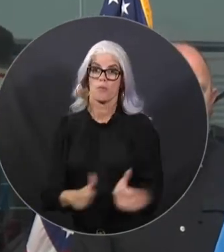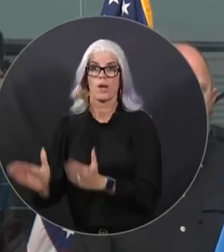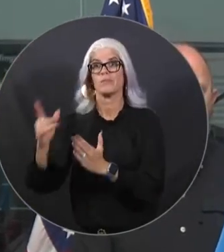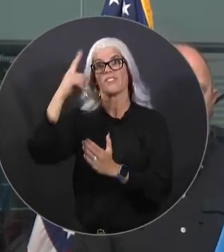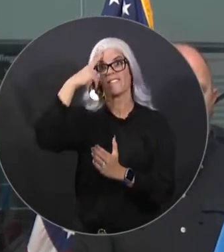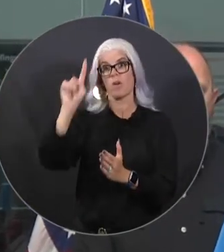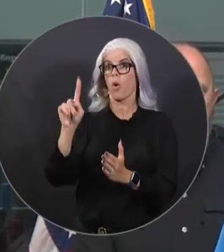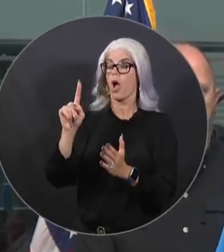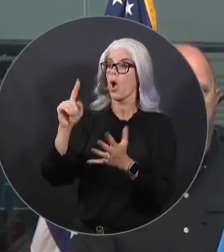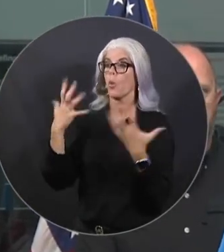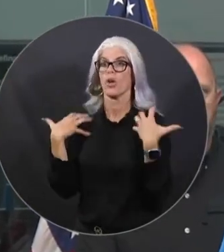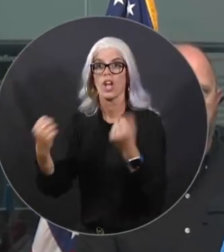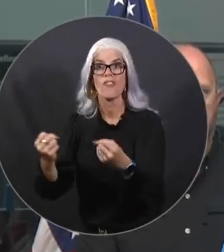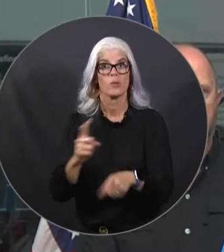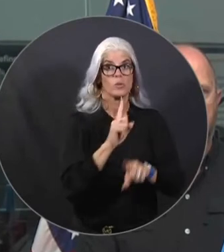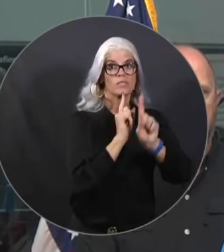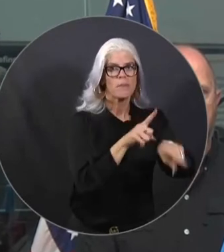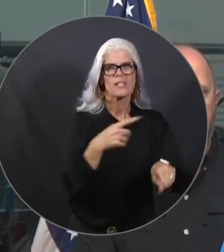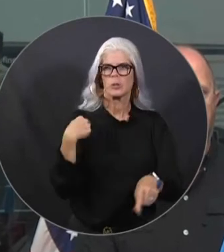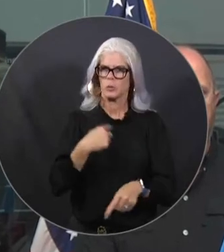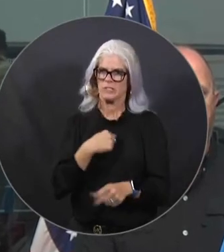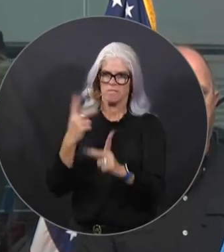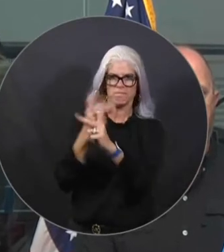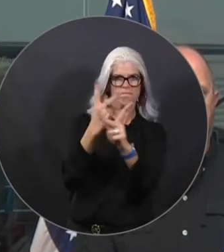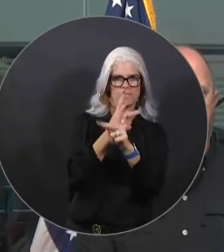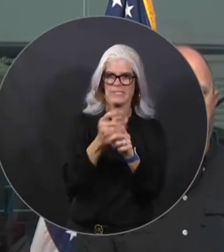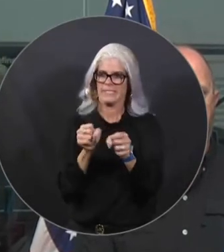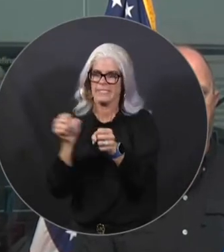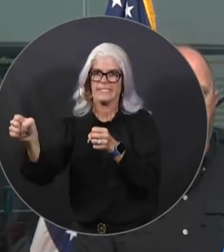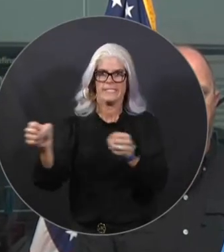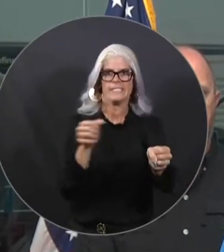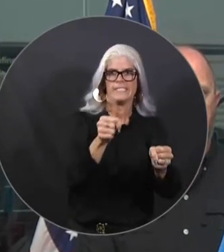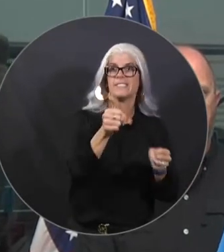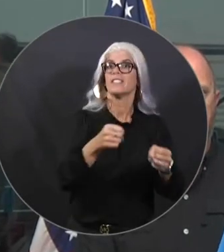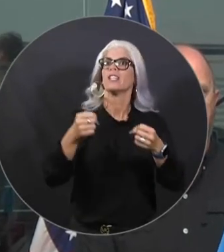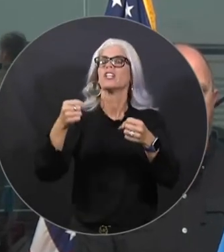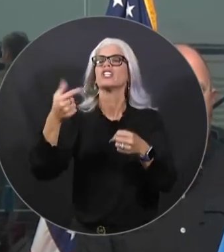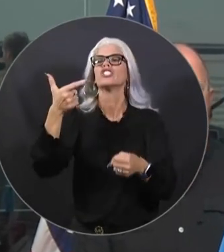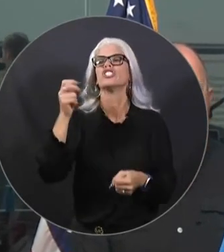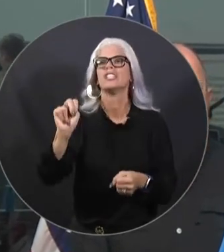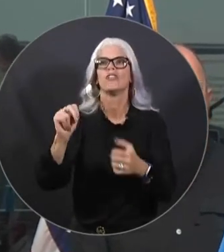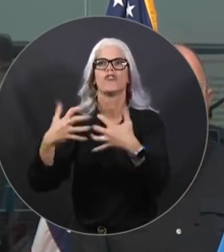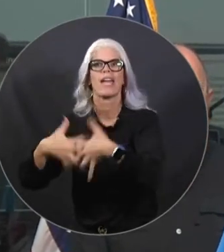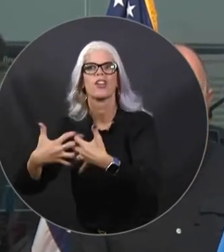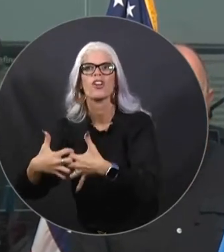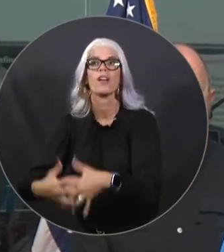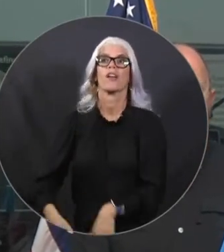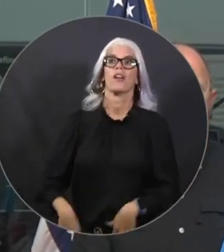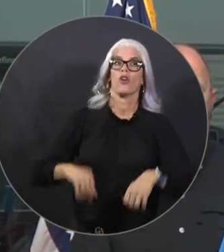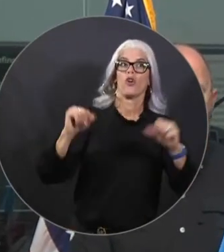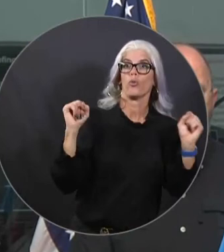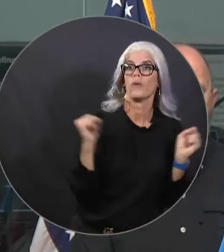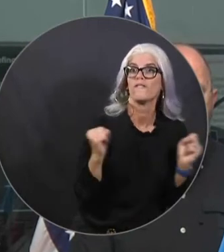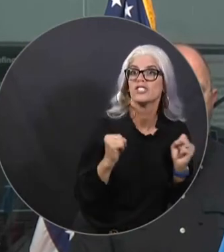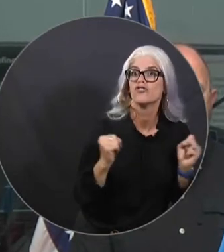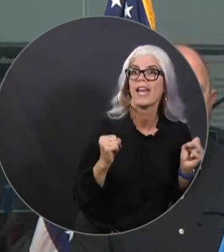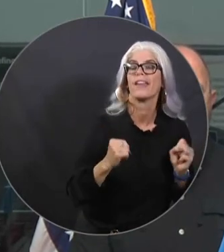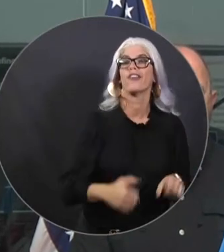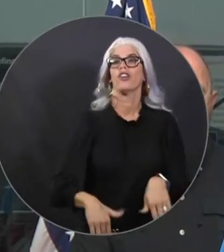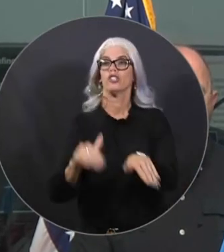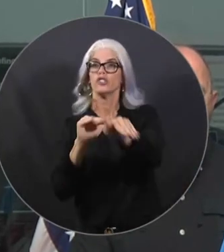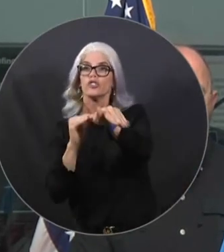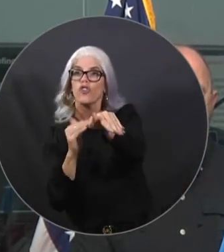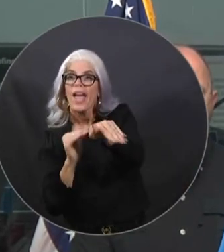strategically placed things like generators, refrigerated trailers, merchandise, and additional personnel in the right locations to give us the